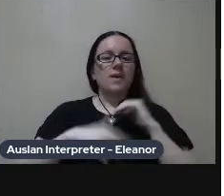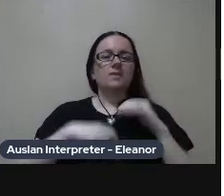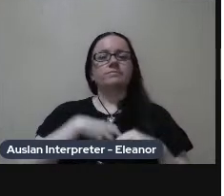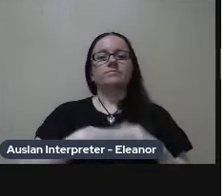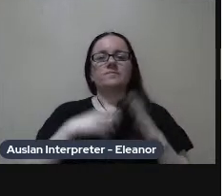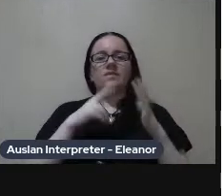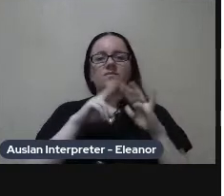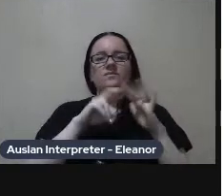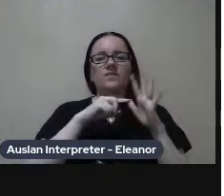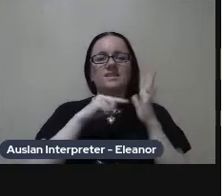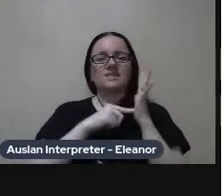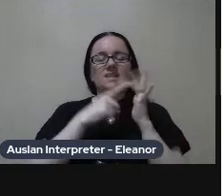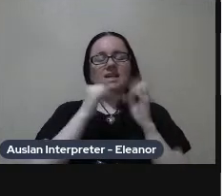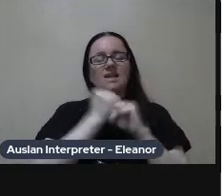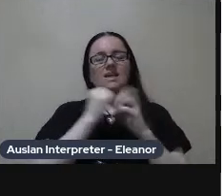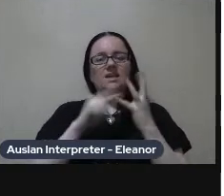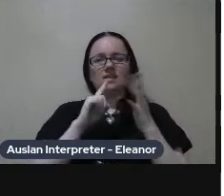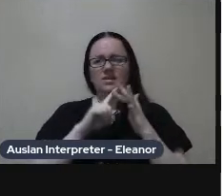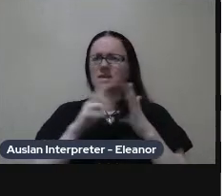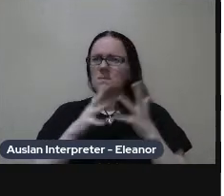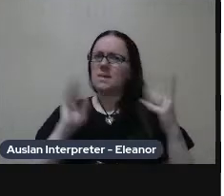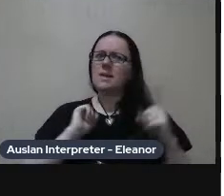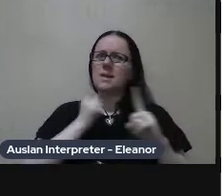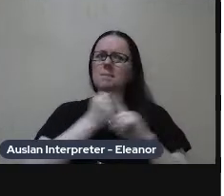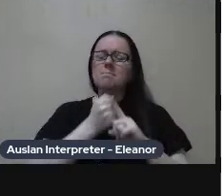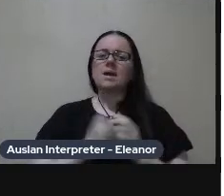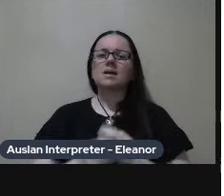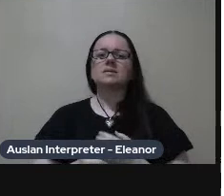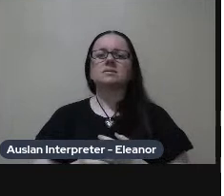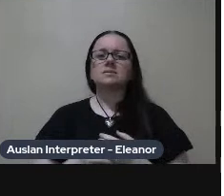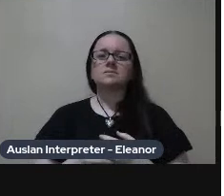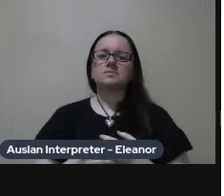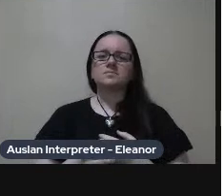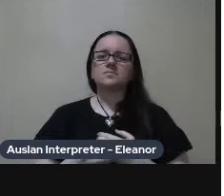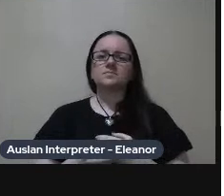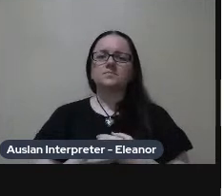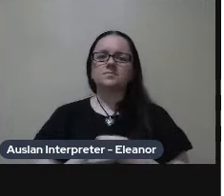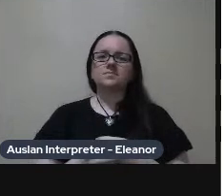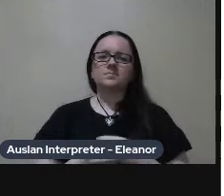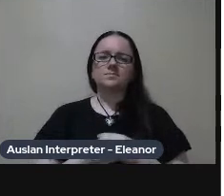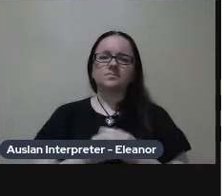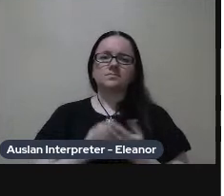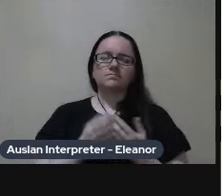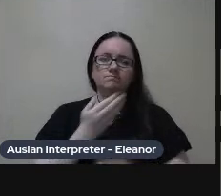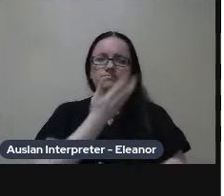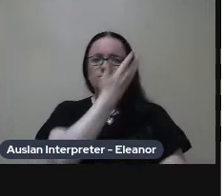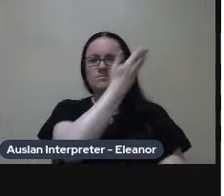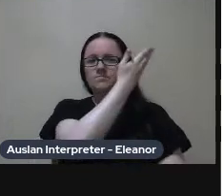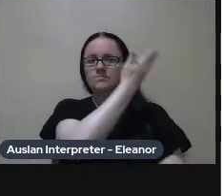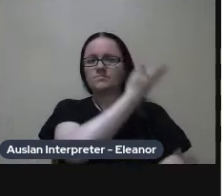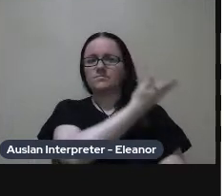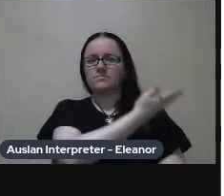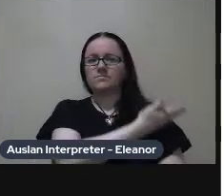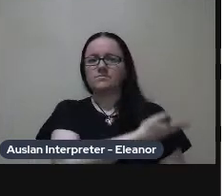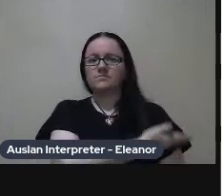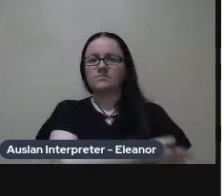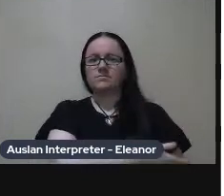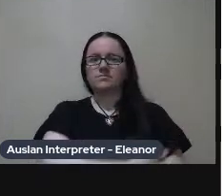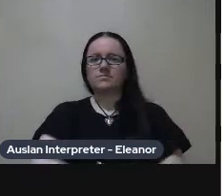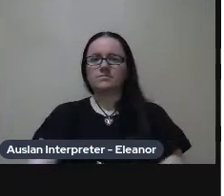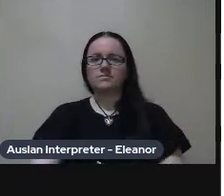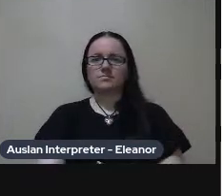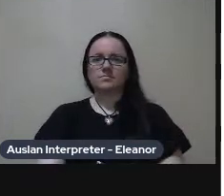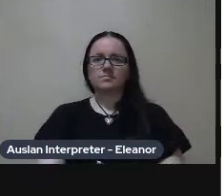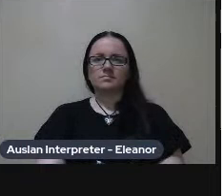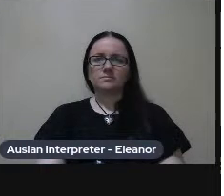And already their work's making a big impact. So Professor Coralie English, Dr. Dawn Simpson, Dr. Kirsten